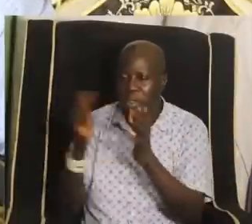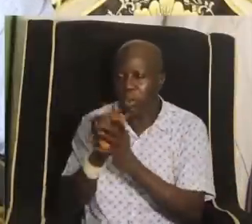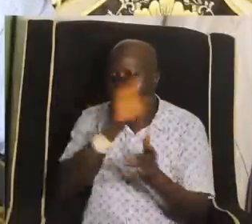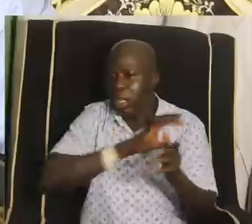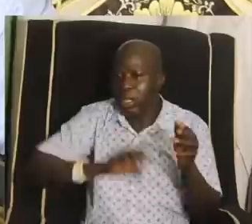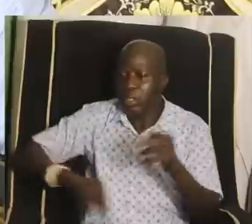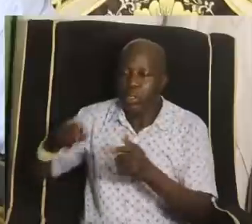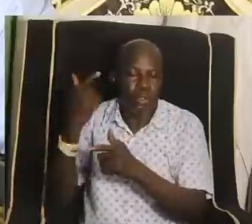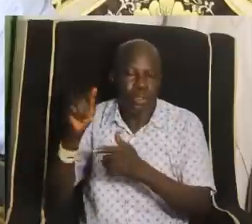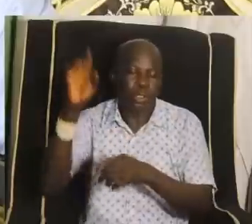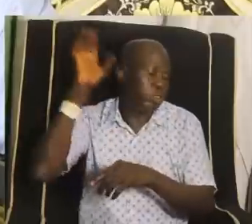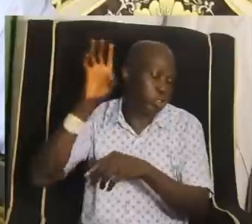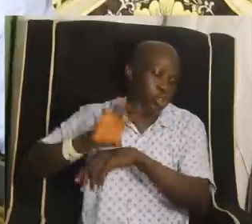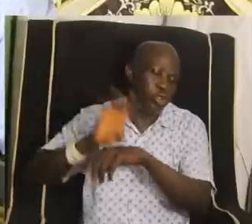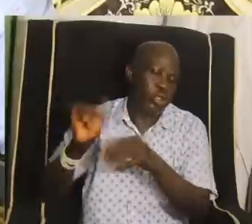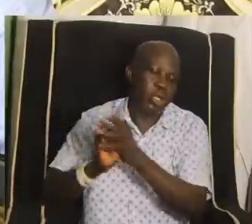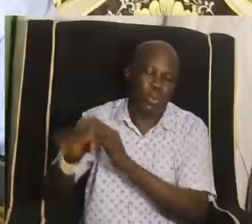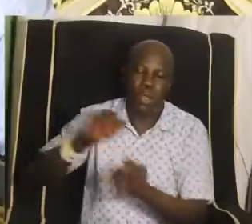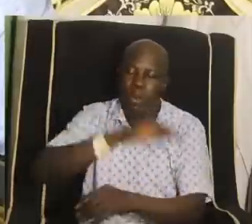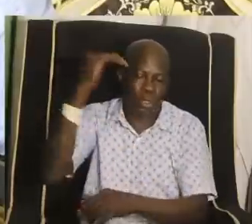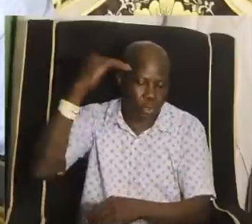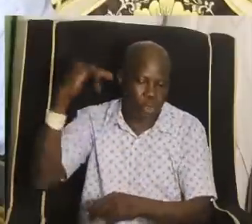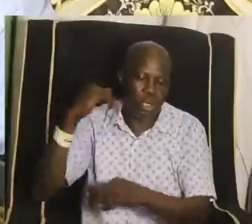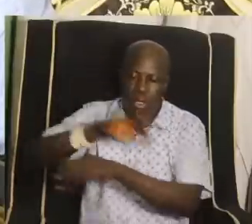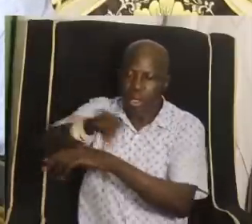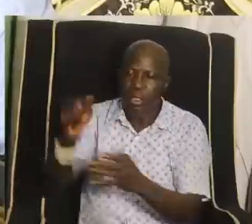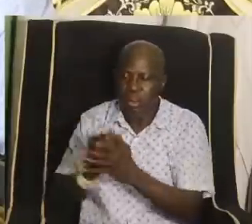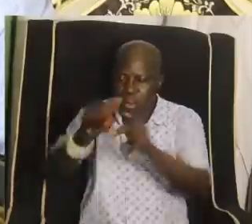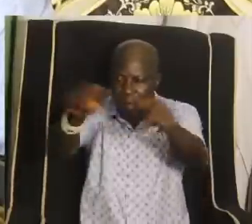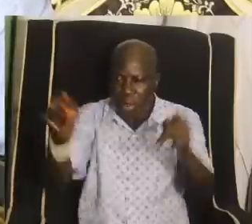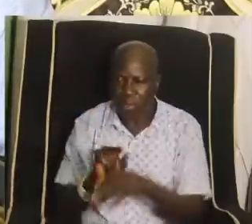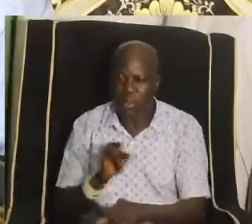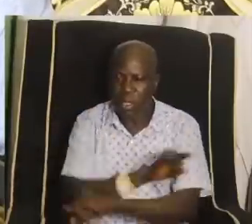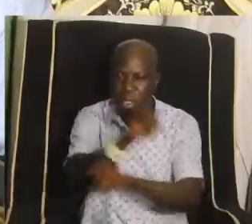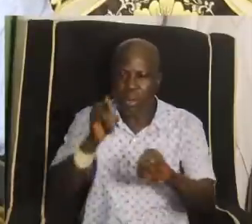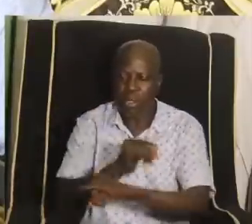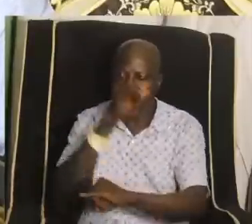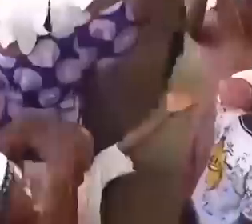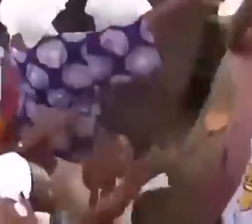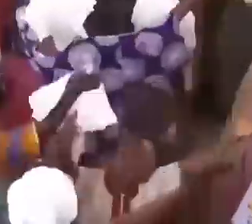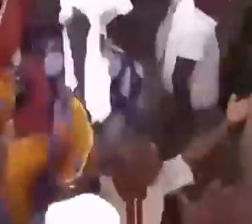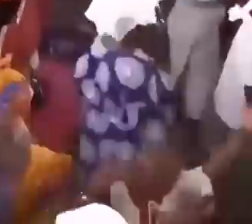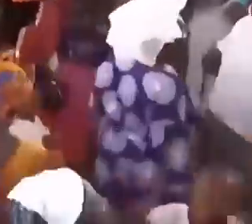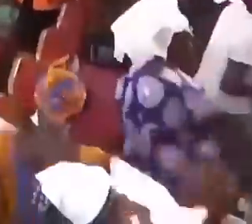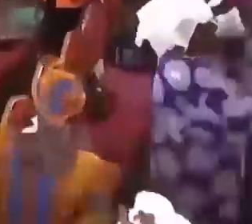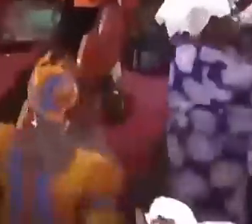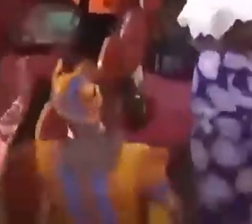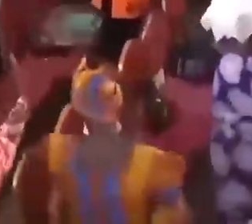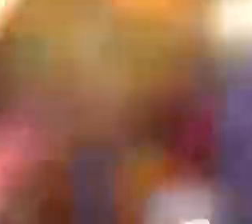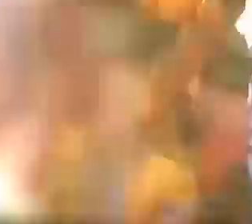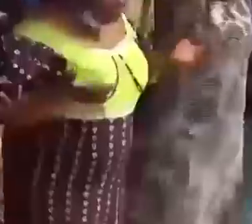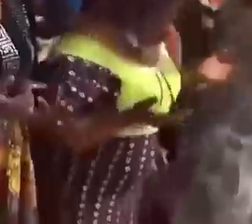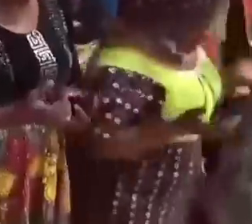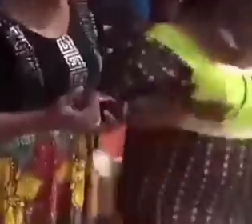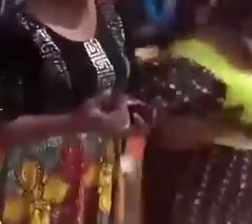Golden Church, land of reality. Tell you your one, Barimu Idubi Airport area. Ìpàdé àdúrà